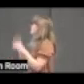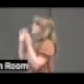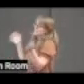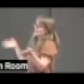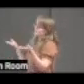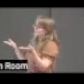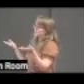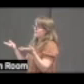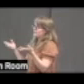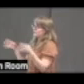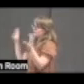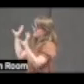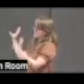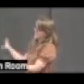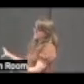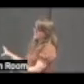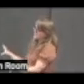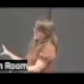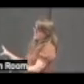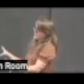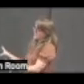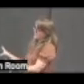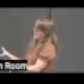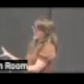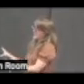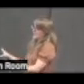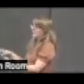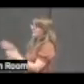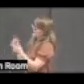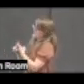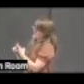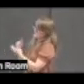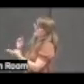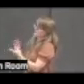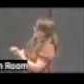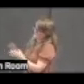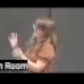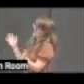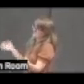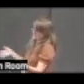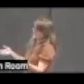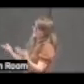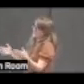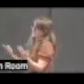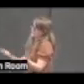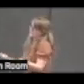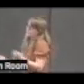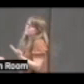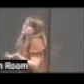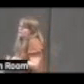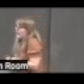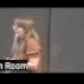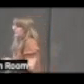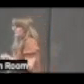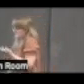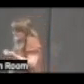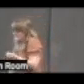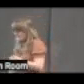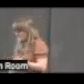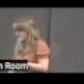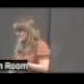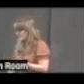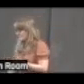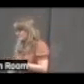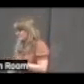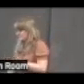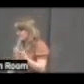And then, as you would imagine, since they're doing those behaviors a lot, they weren't eating or feeding or, drinking water or sleeping